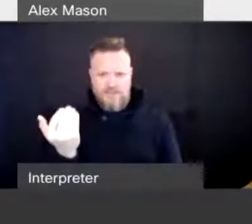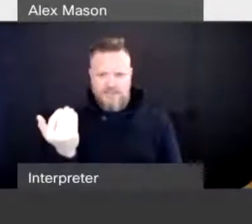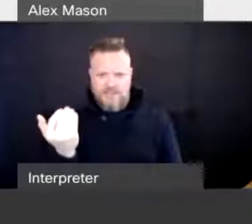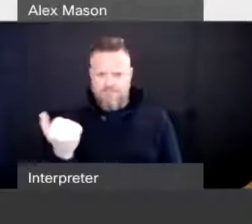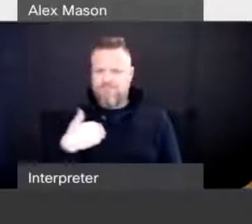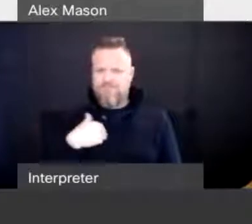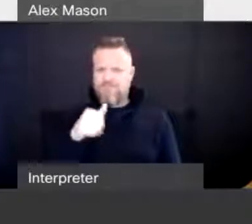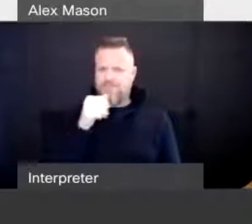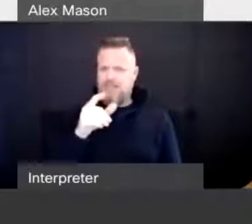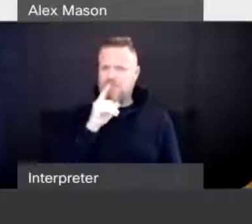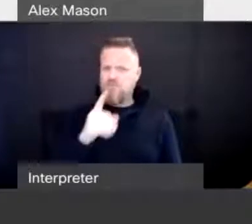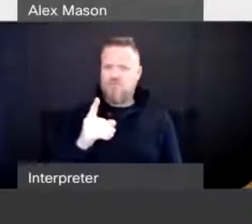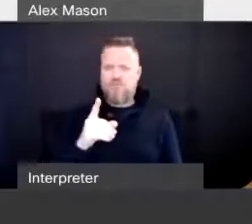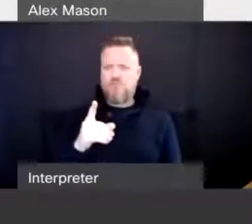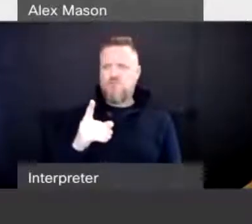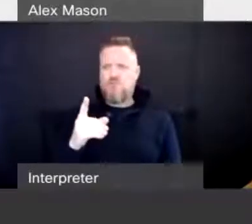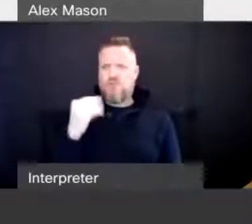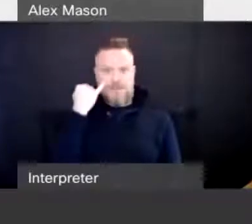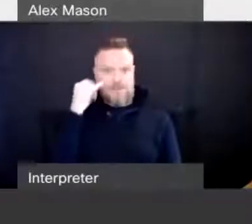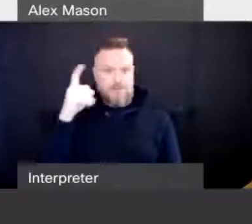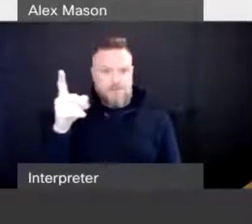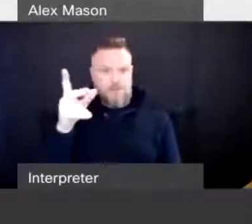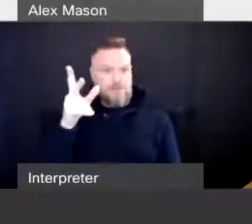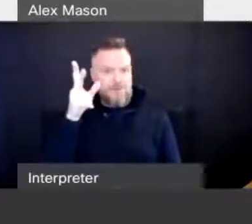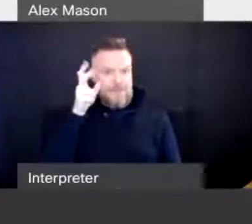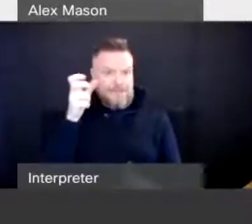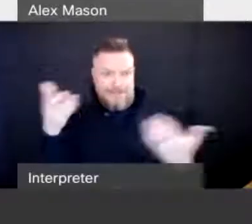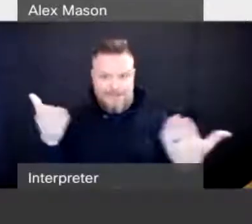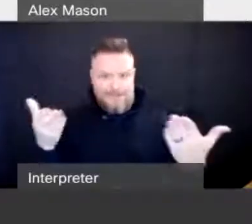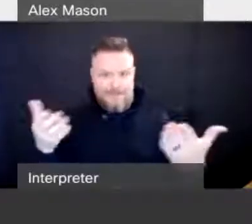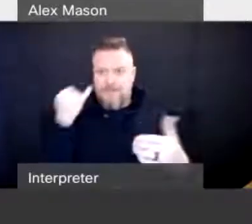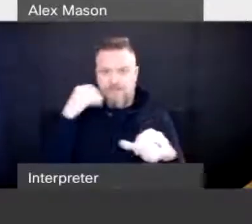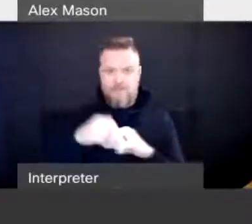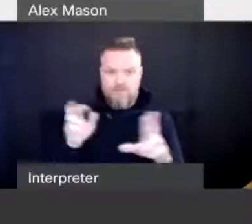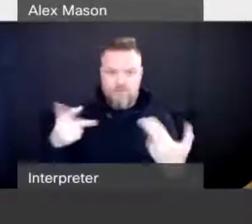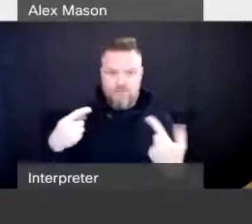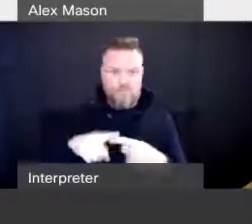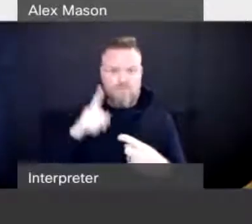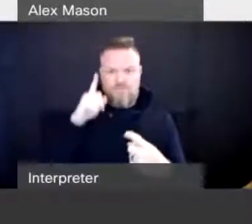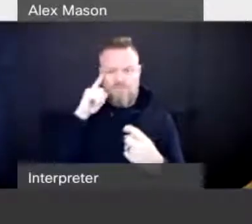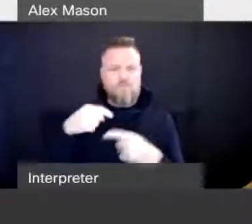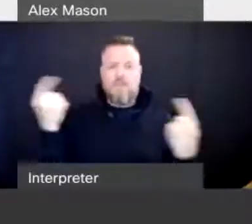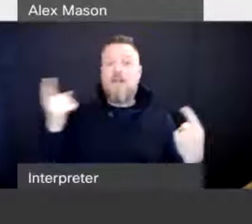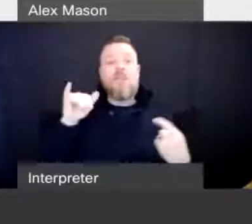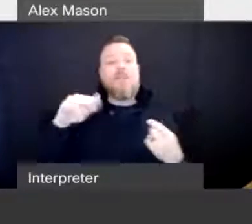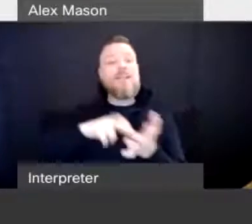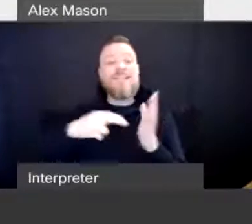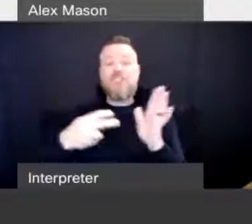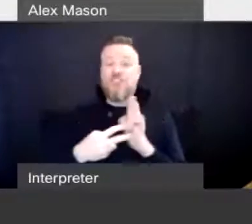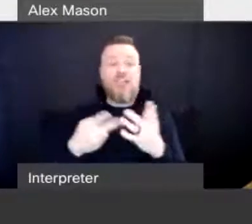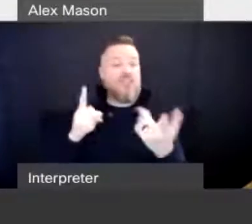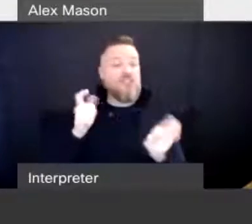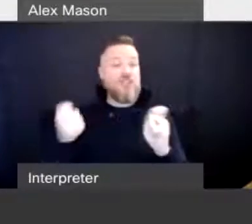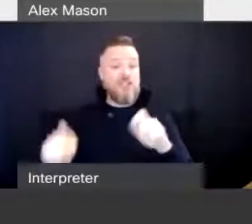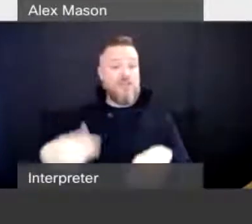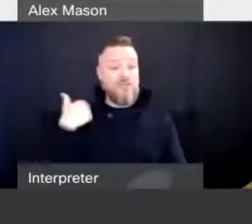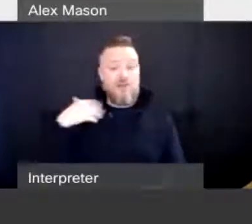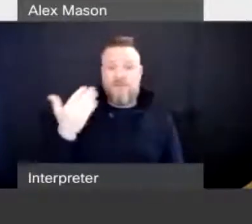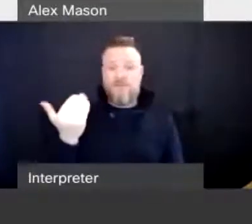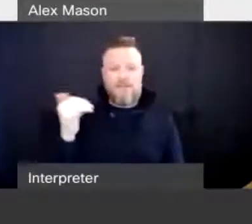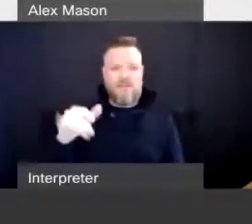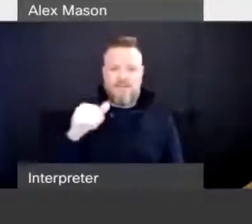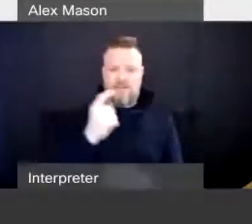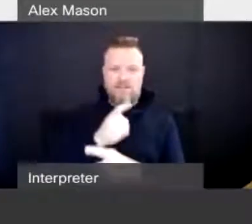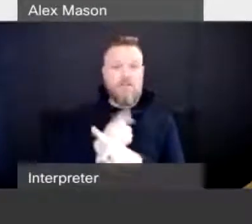anybody who's either listening or in the room would disagree that the intent of the change in 15 is appropriate. I think that the